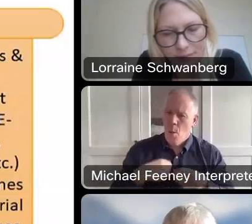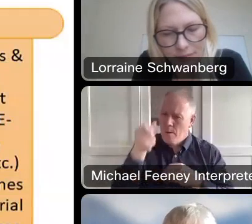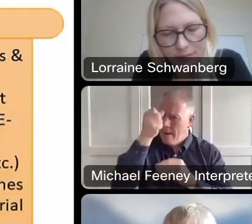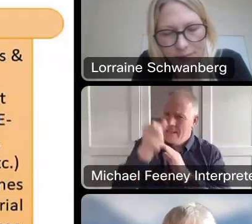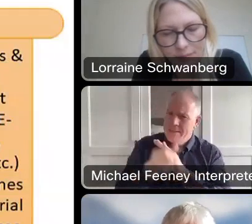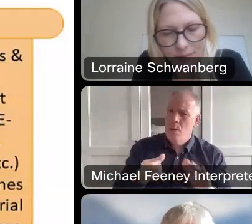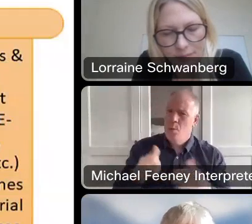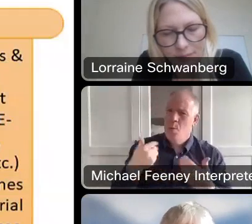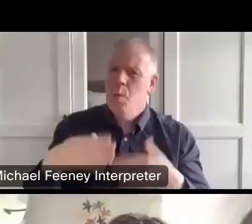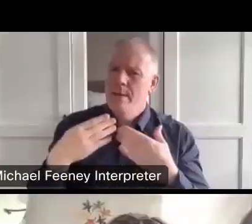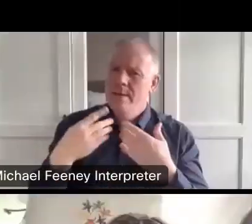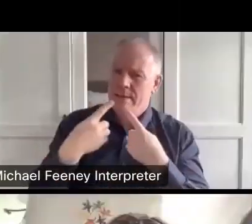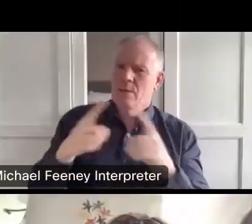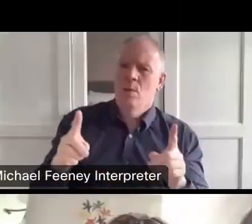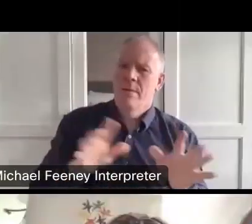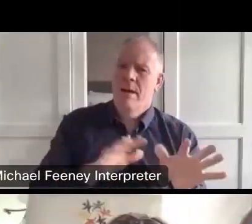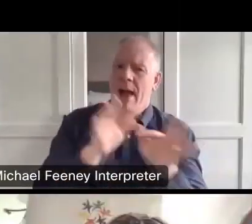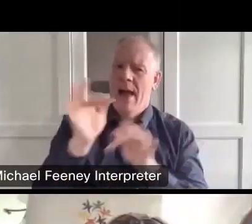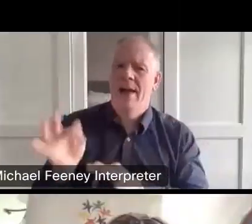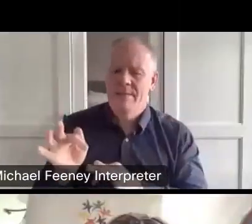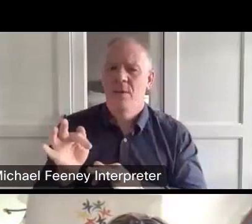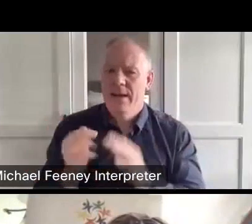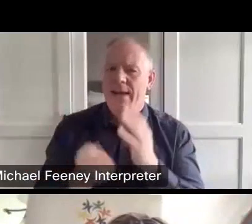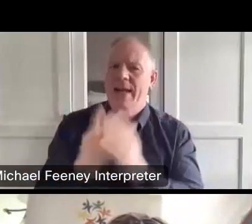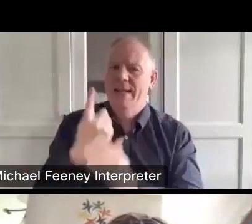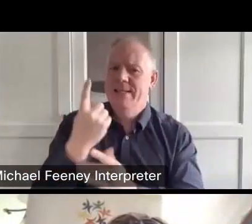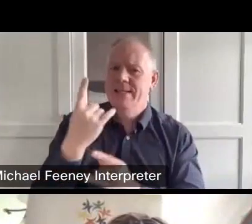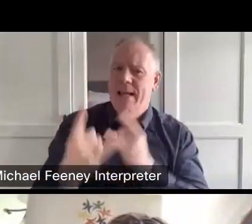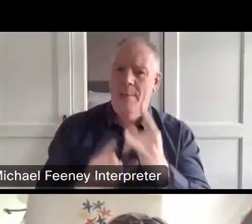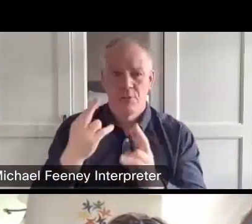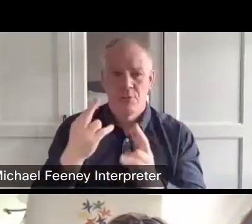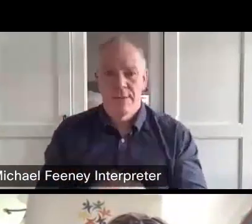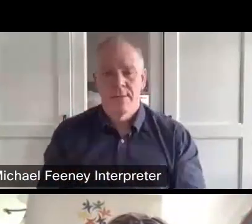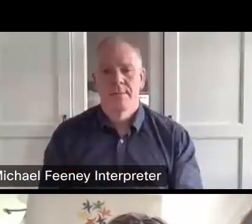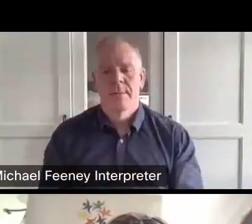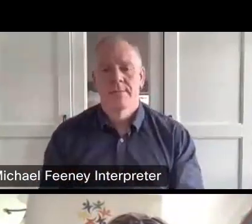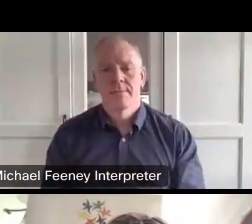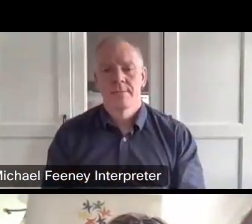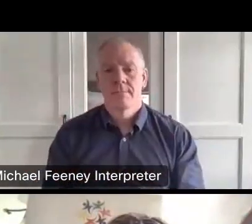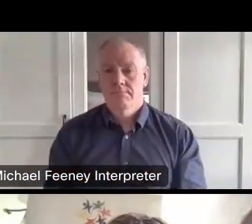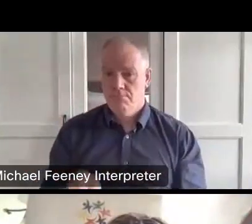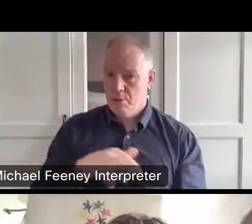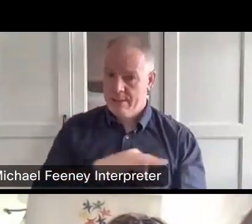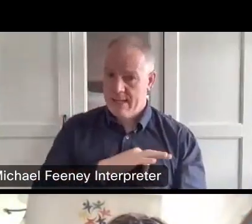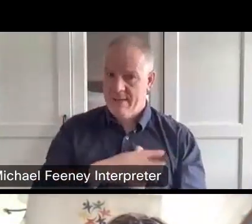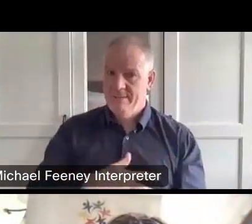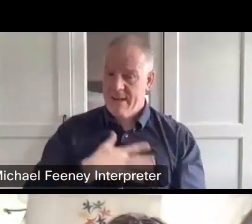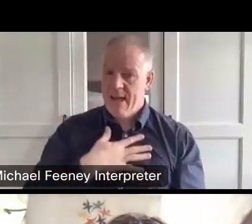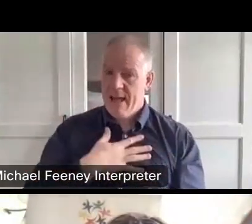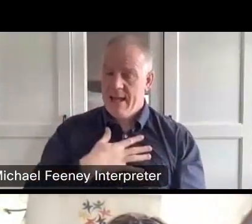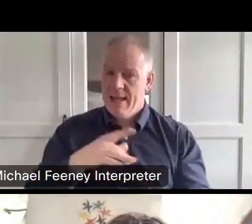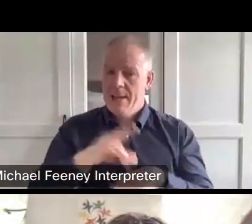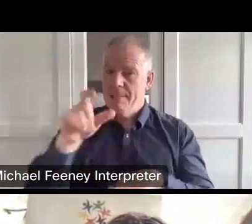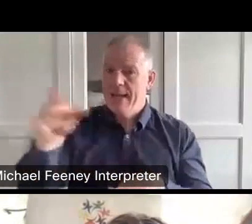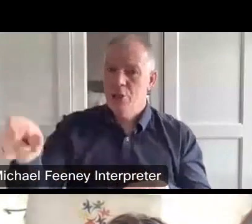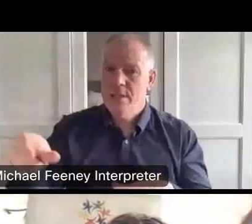of disclosure following an incident. Do you think the Patient Safety Act is going to make